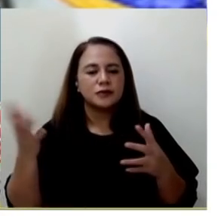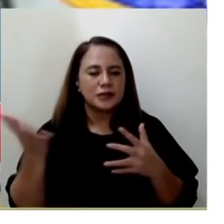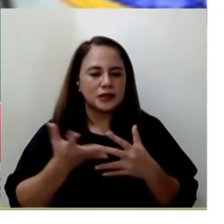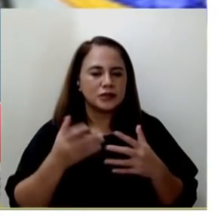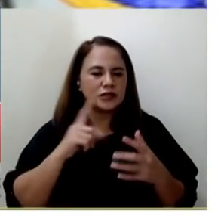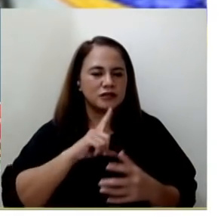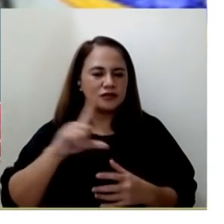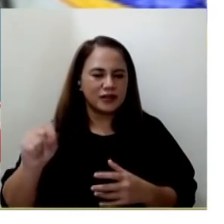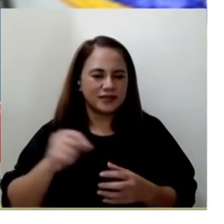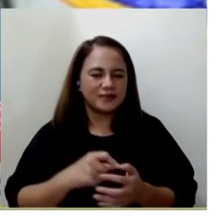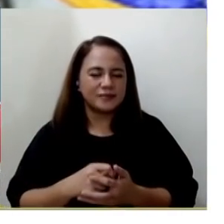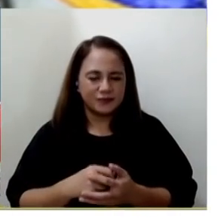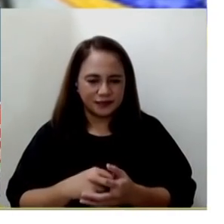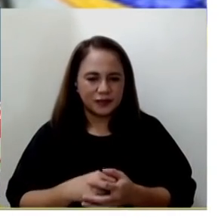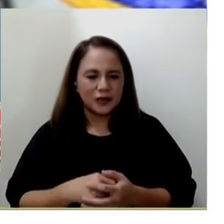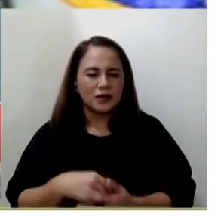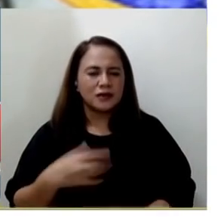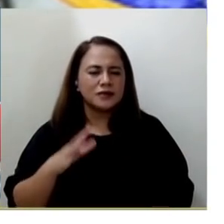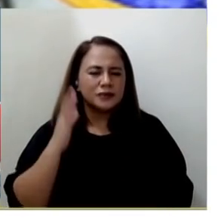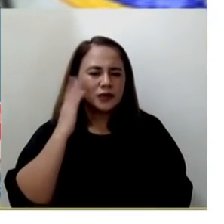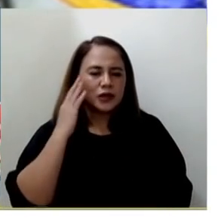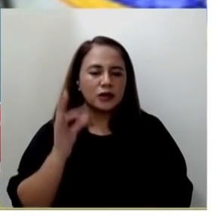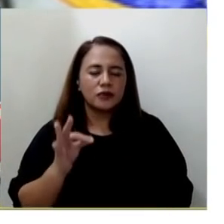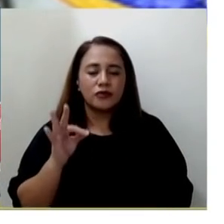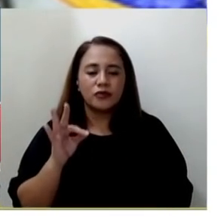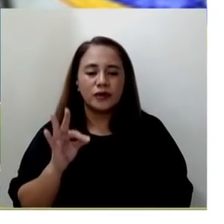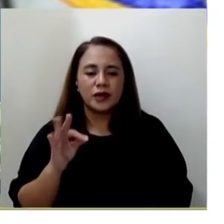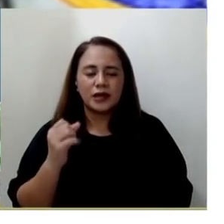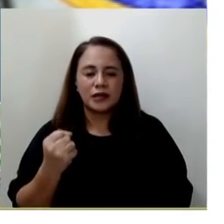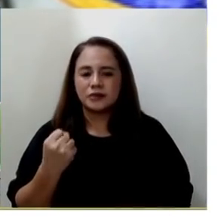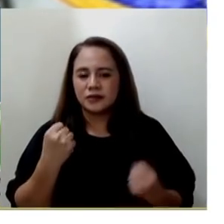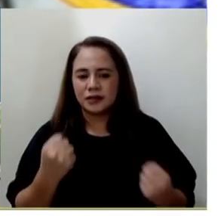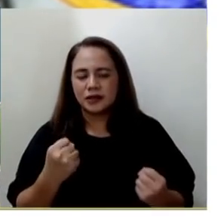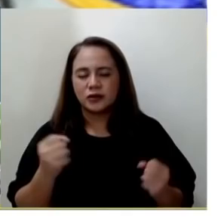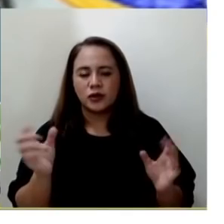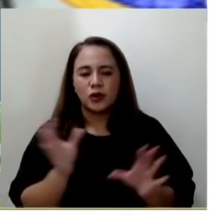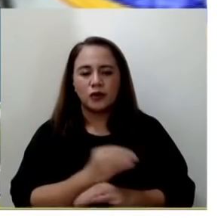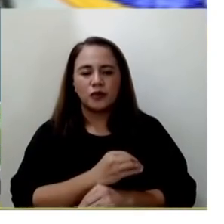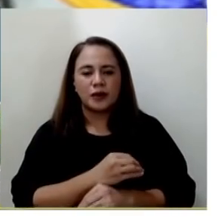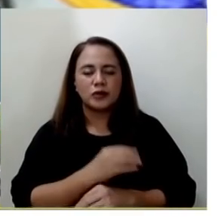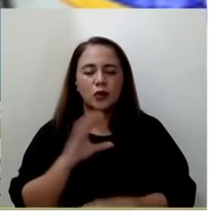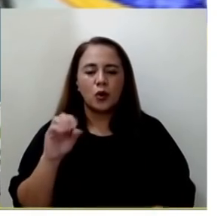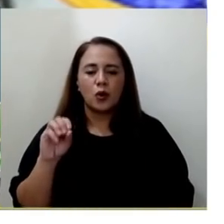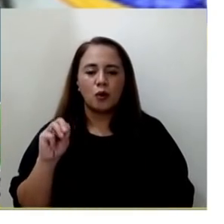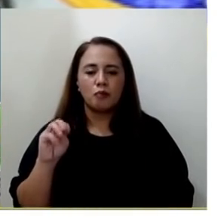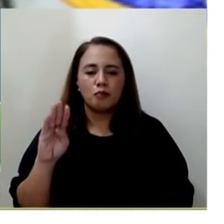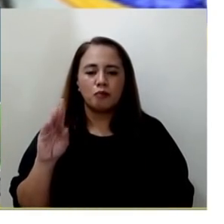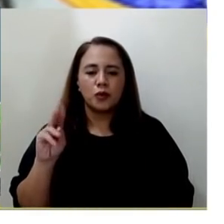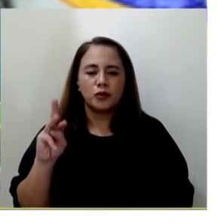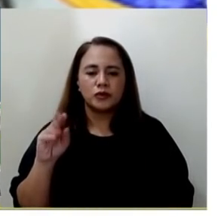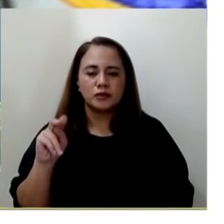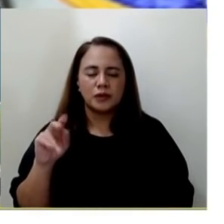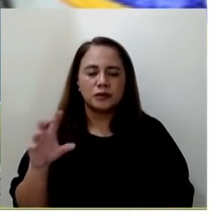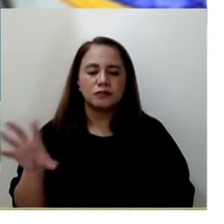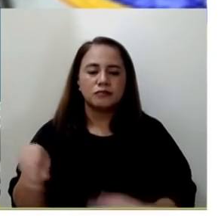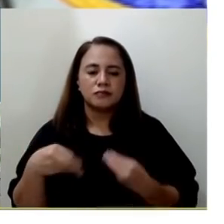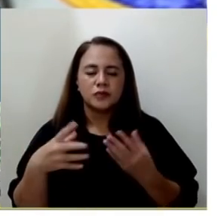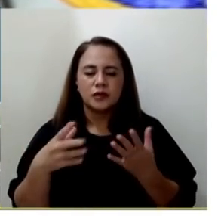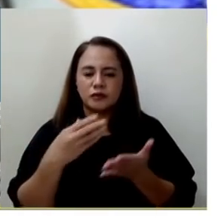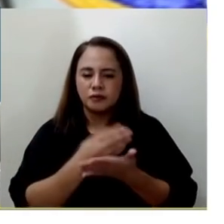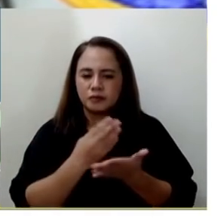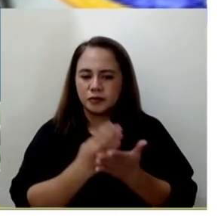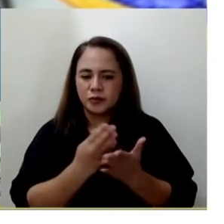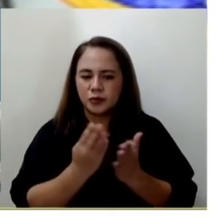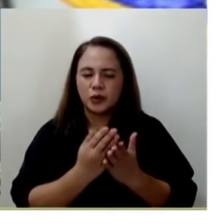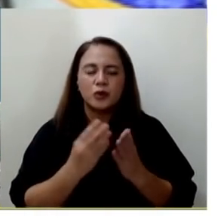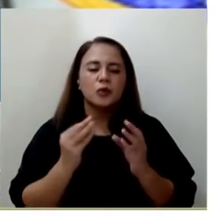And if we can strengthen the office of the ombudsman, give it funds so that it can give